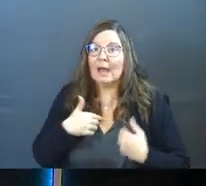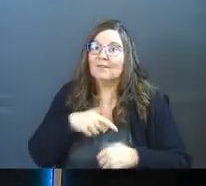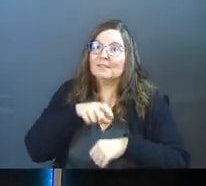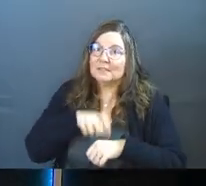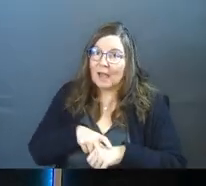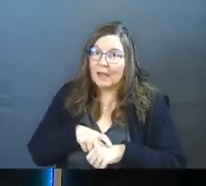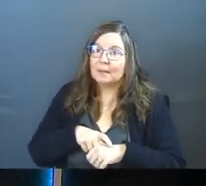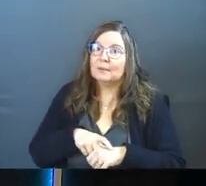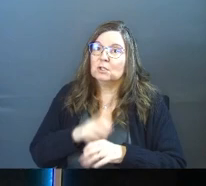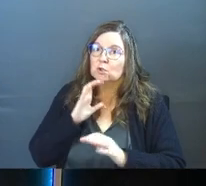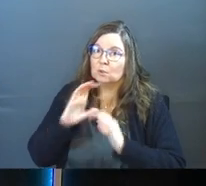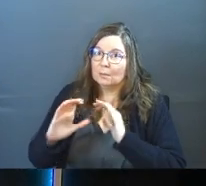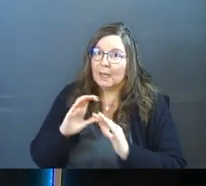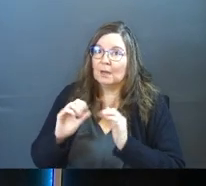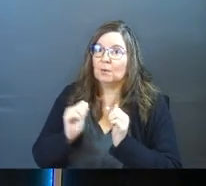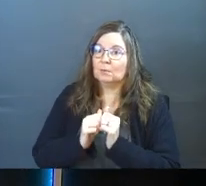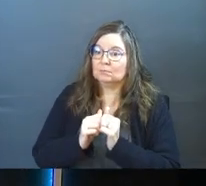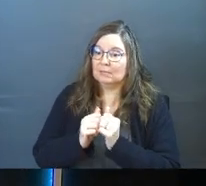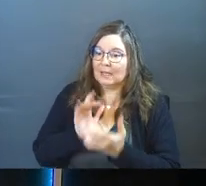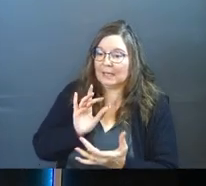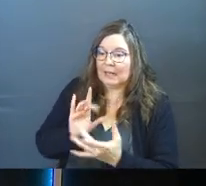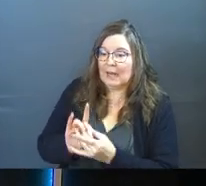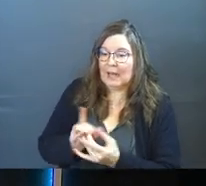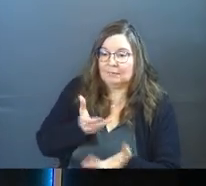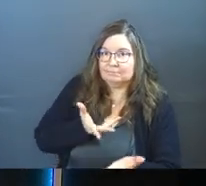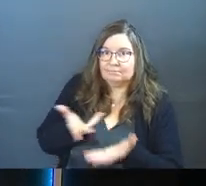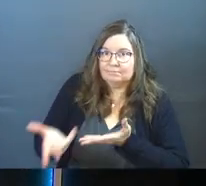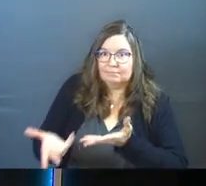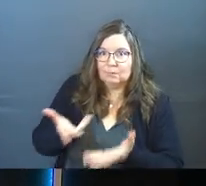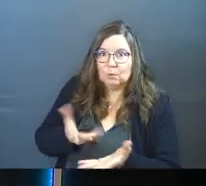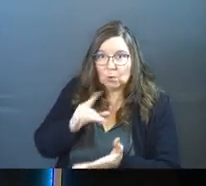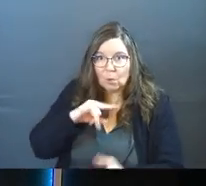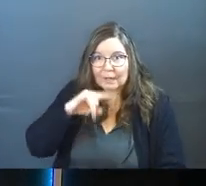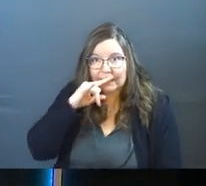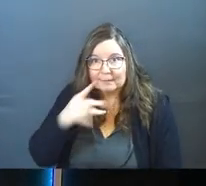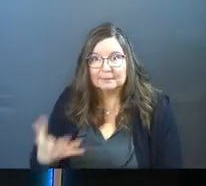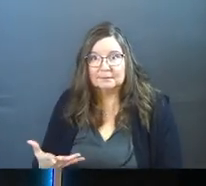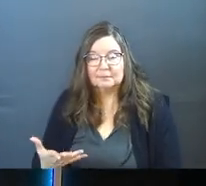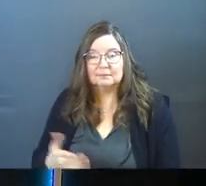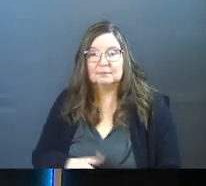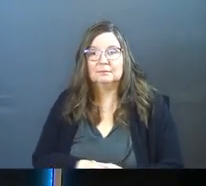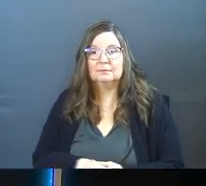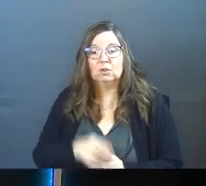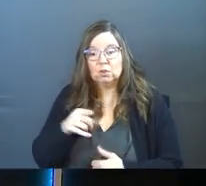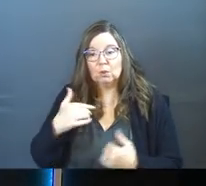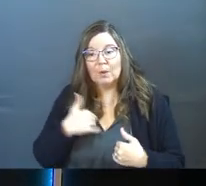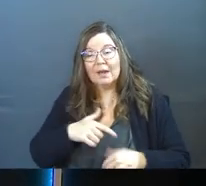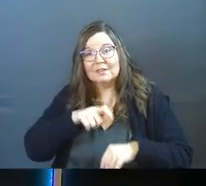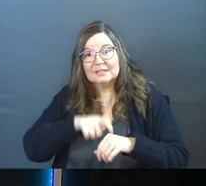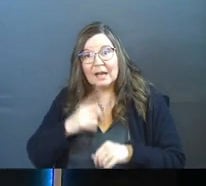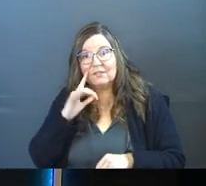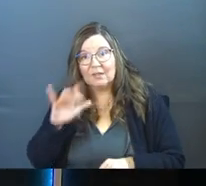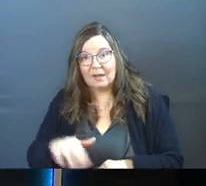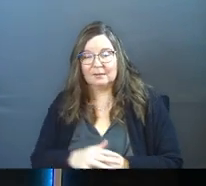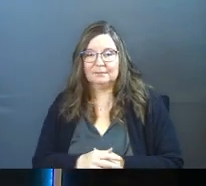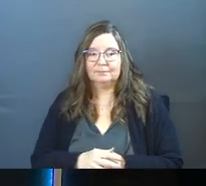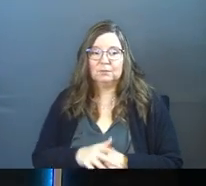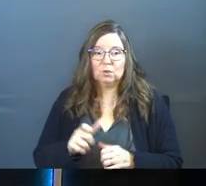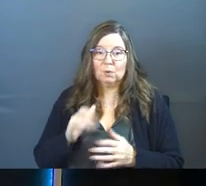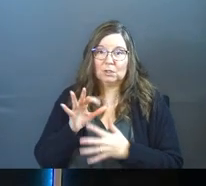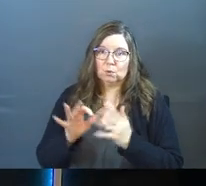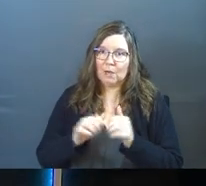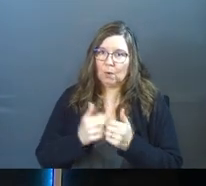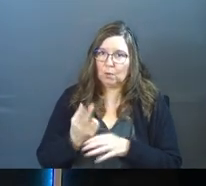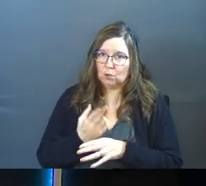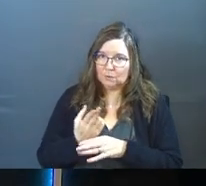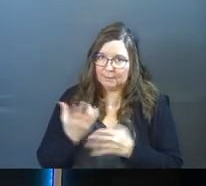have time to communicate and connect with and build intimacy with your child. You have time for it. You get to choose